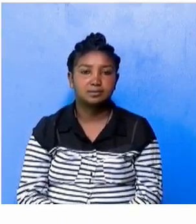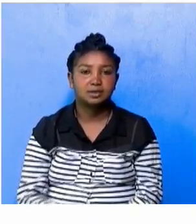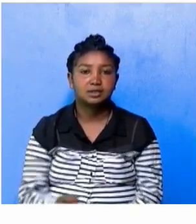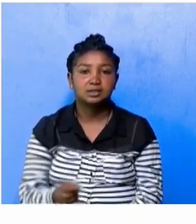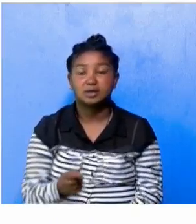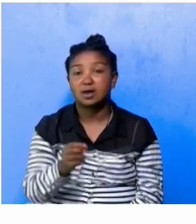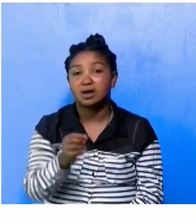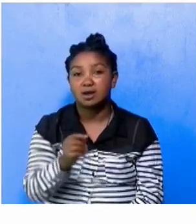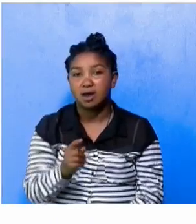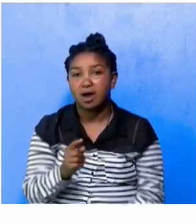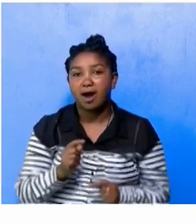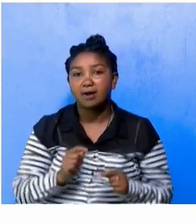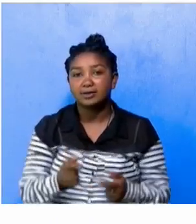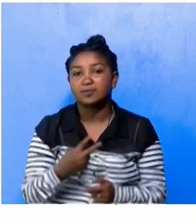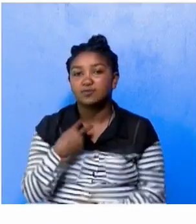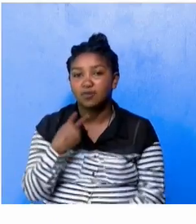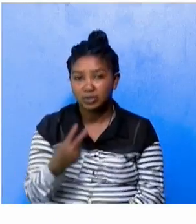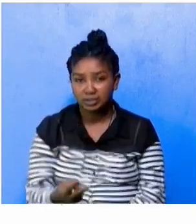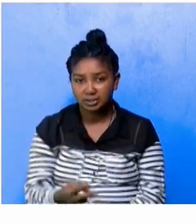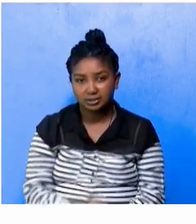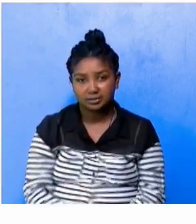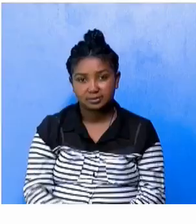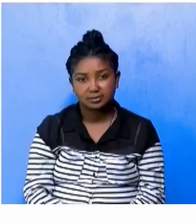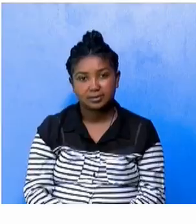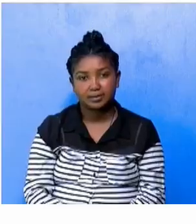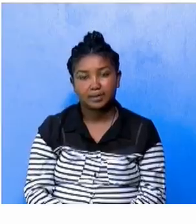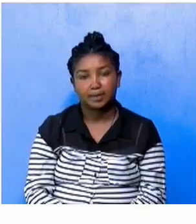active voice